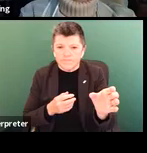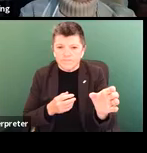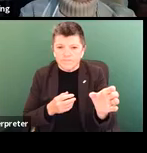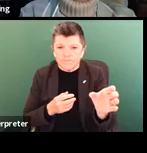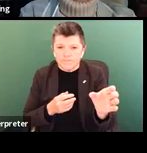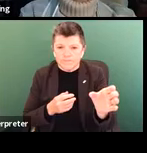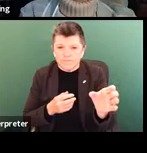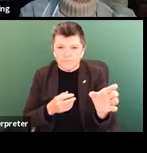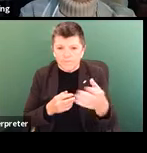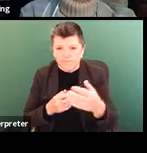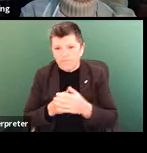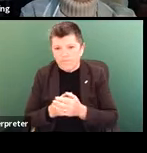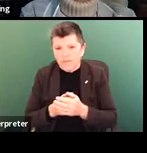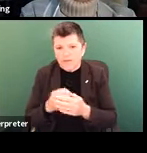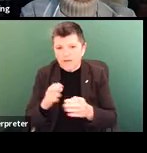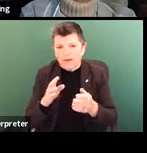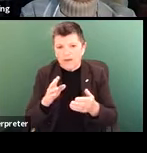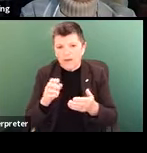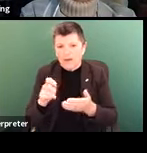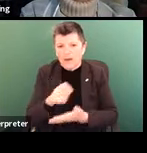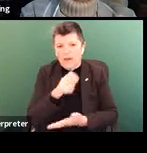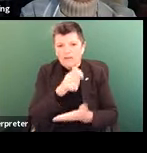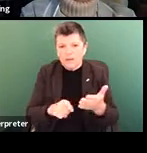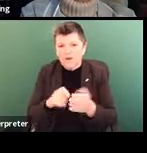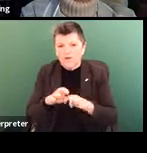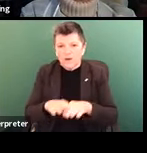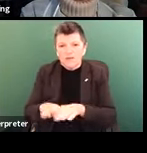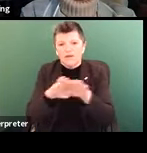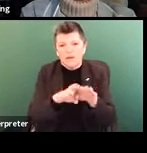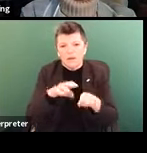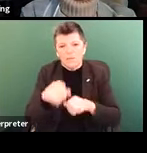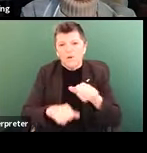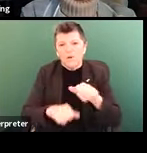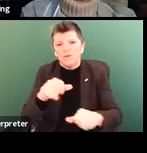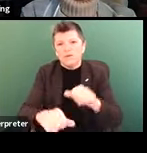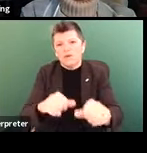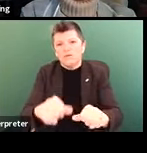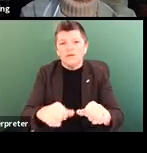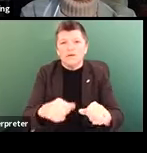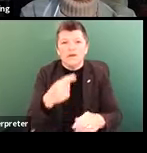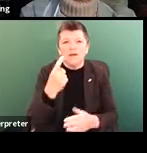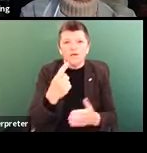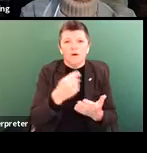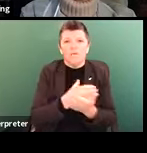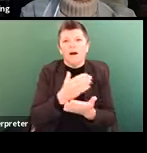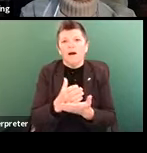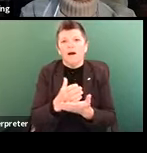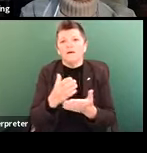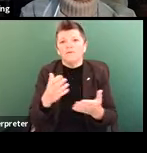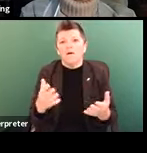democratic process is one part of the strong